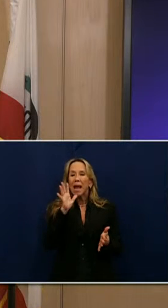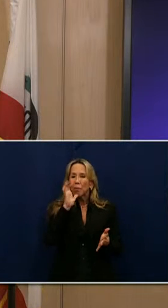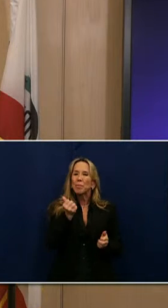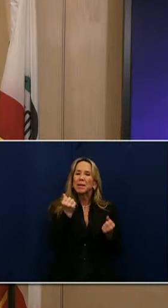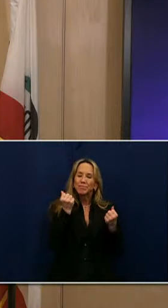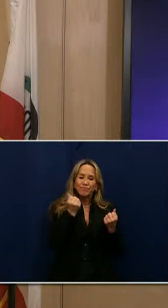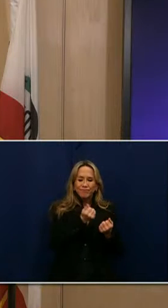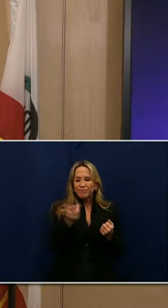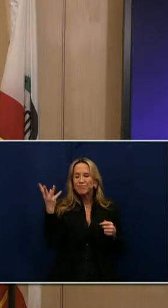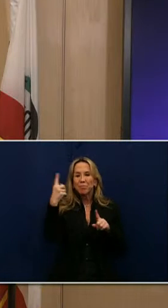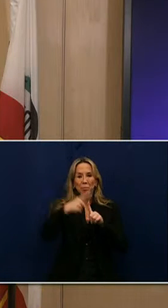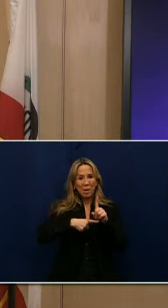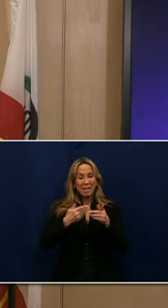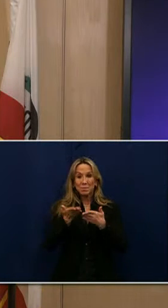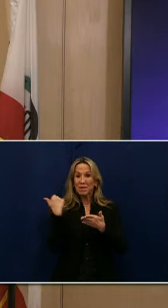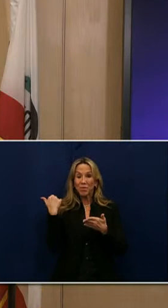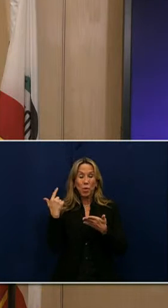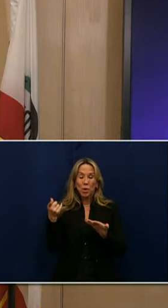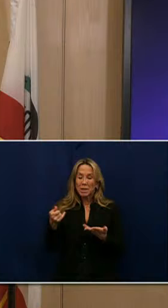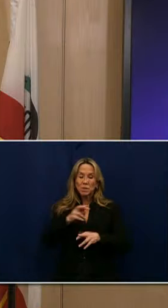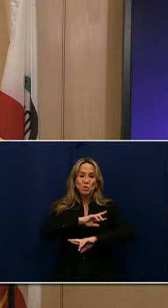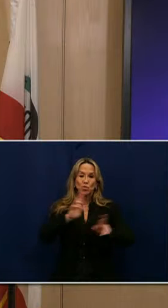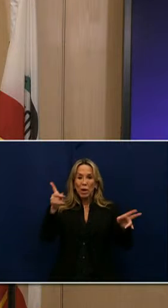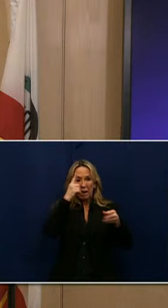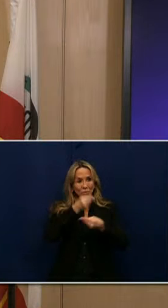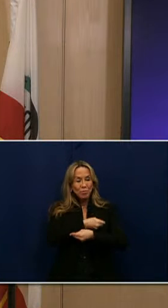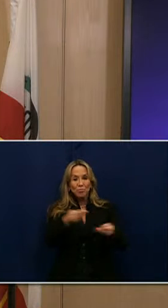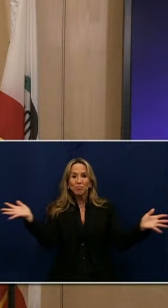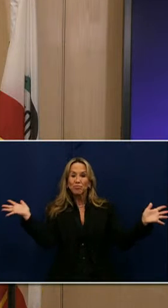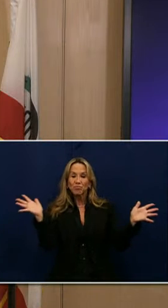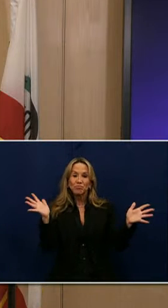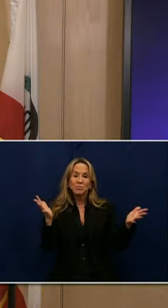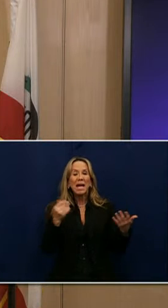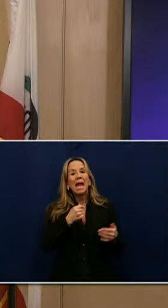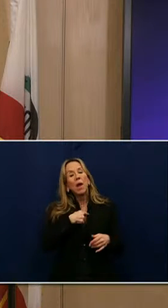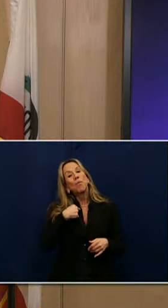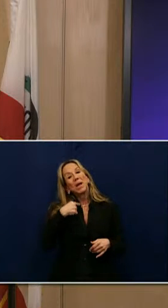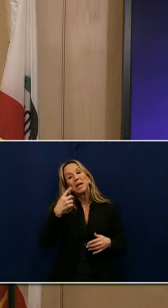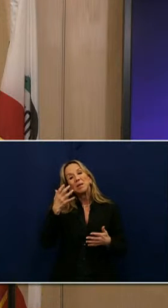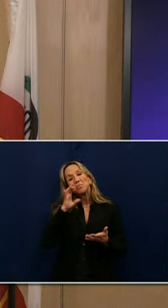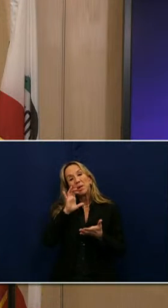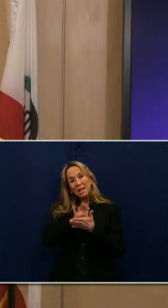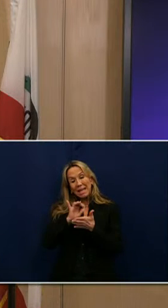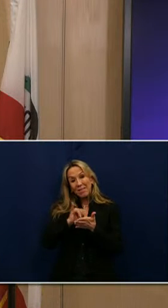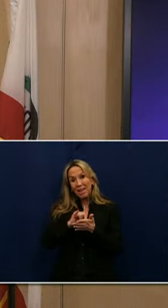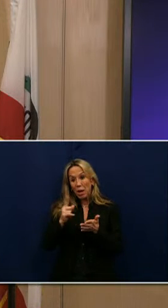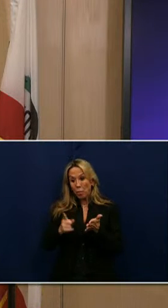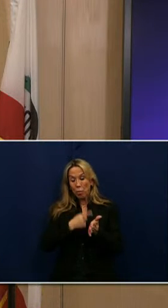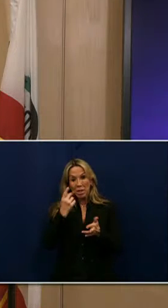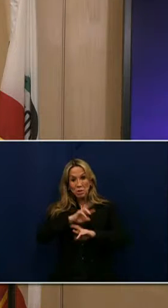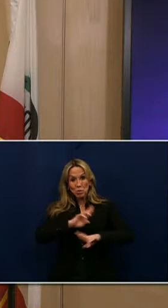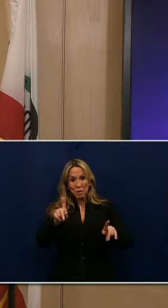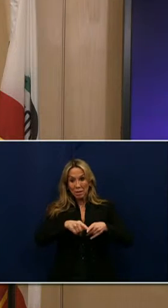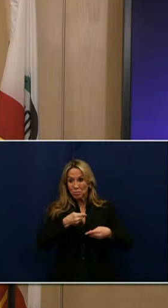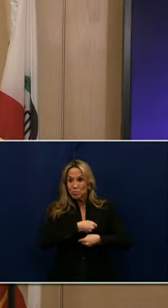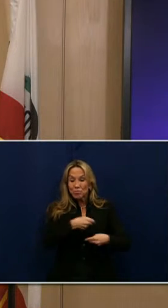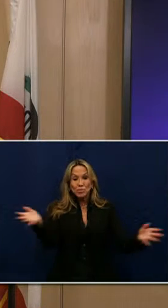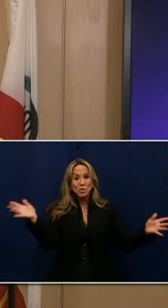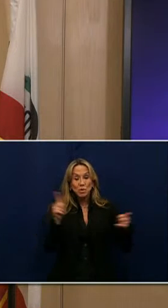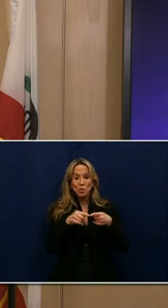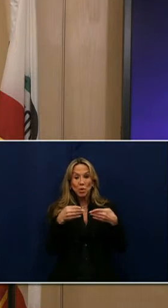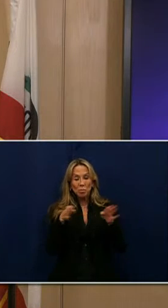And we think over that time frame, confidence will rise. And we have a very focused effort here at the Public Health